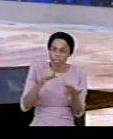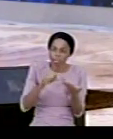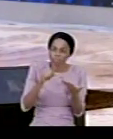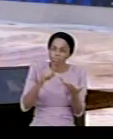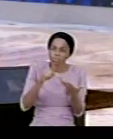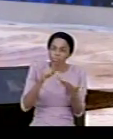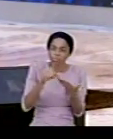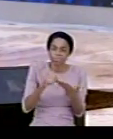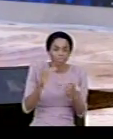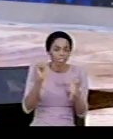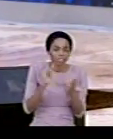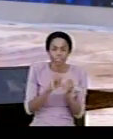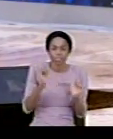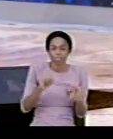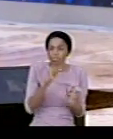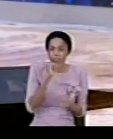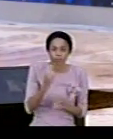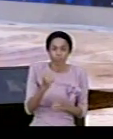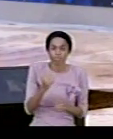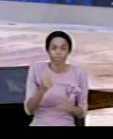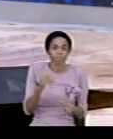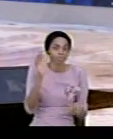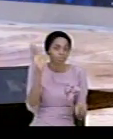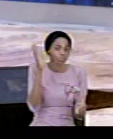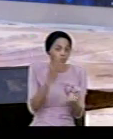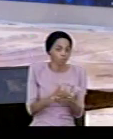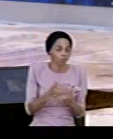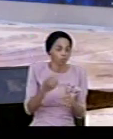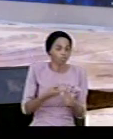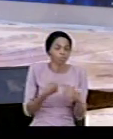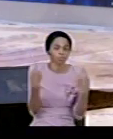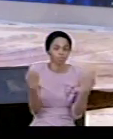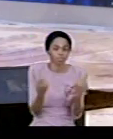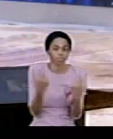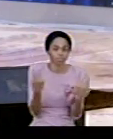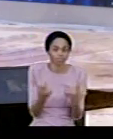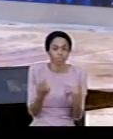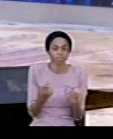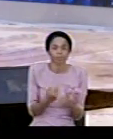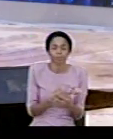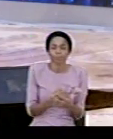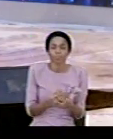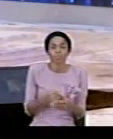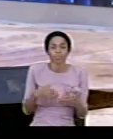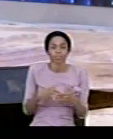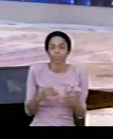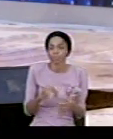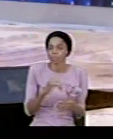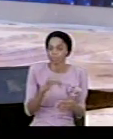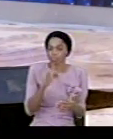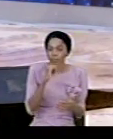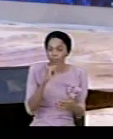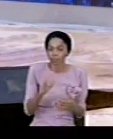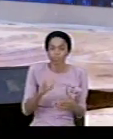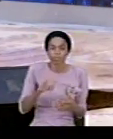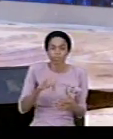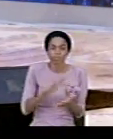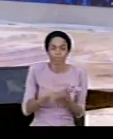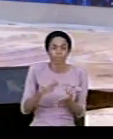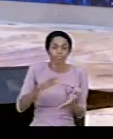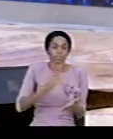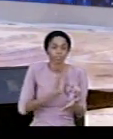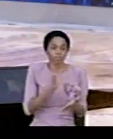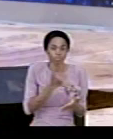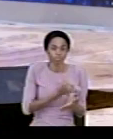cannot cease from sin, beguiling unstable souls and hearts they